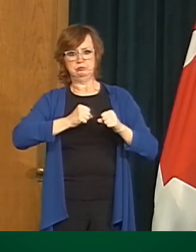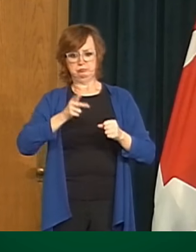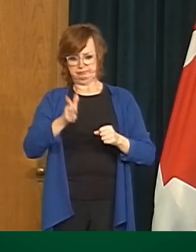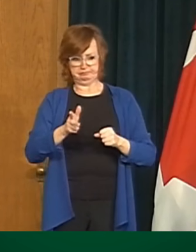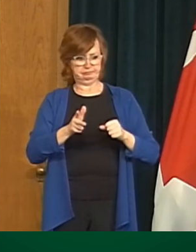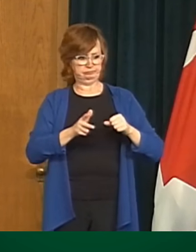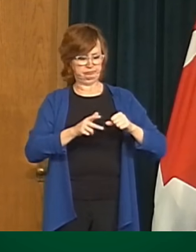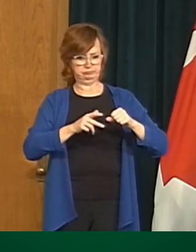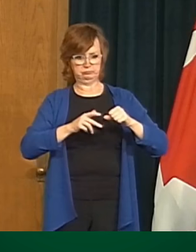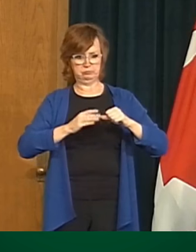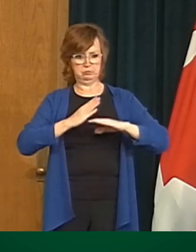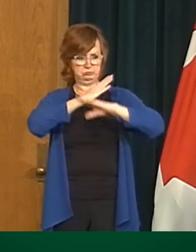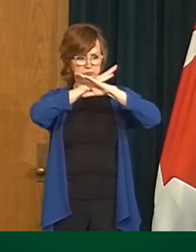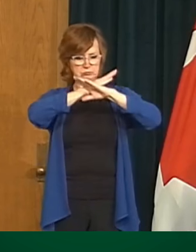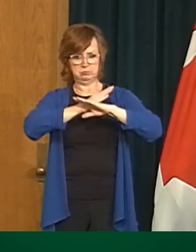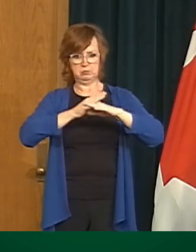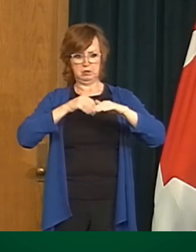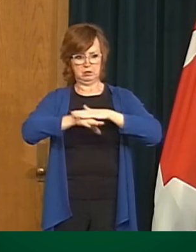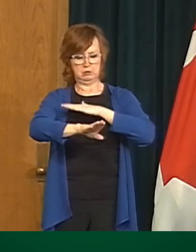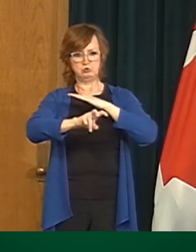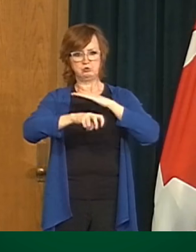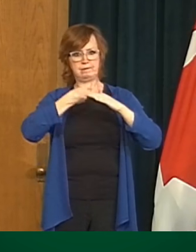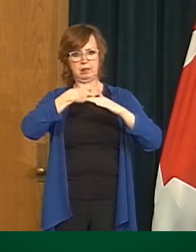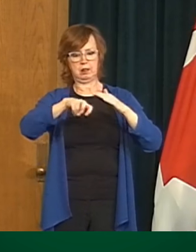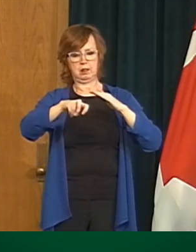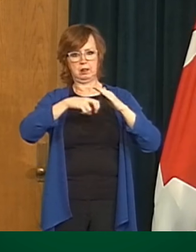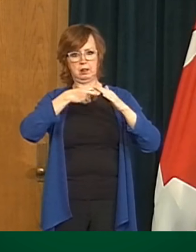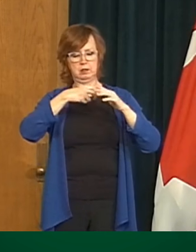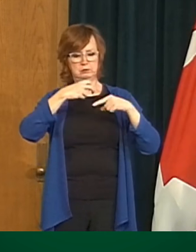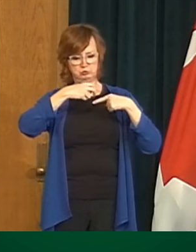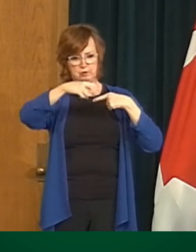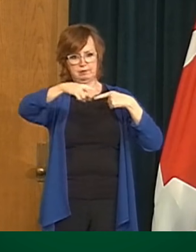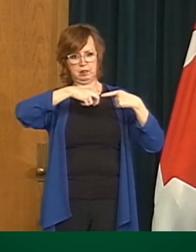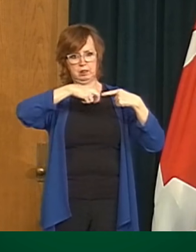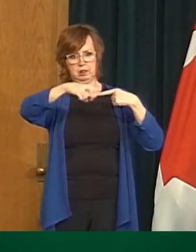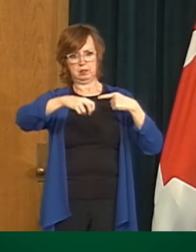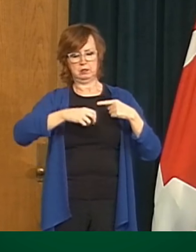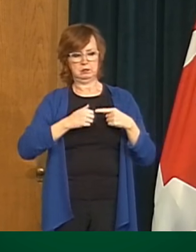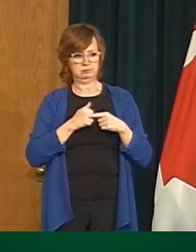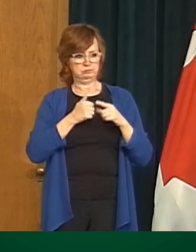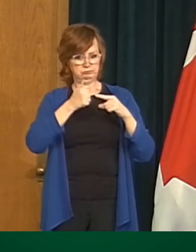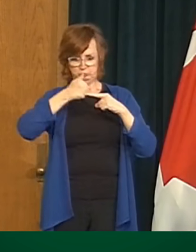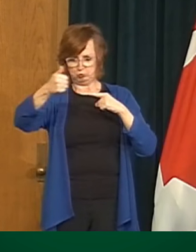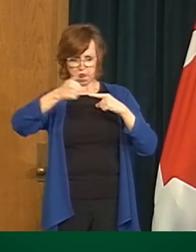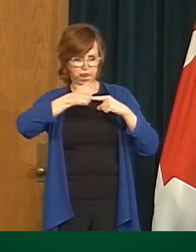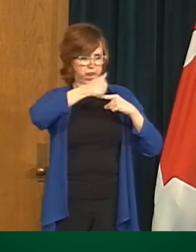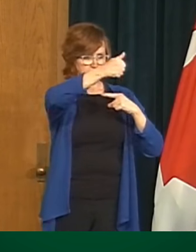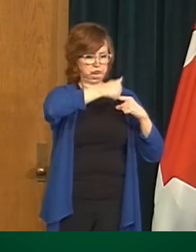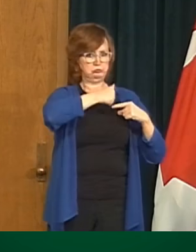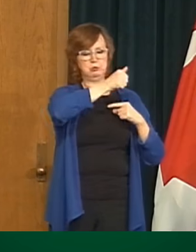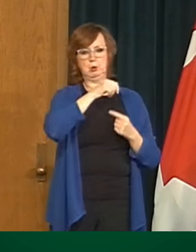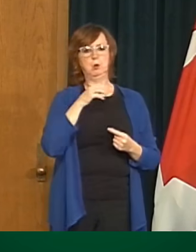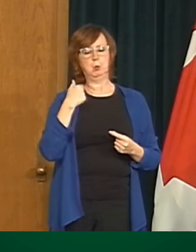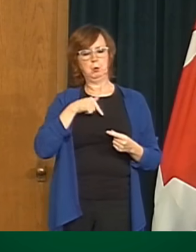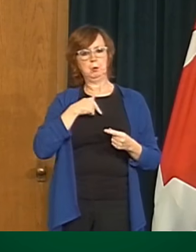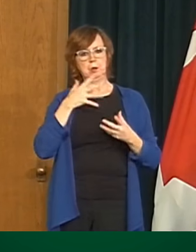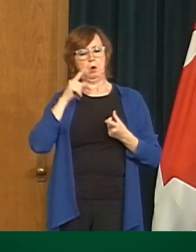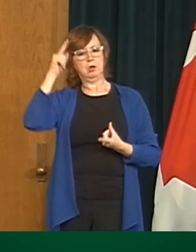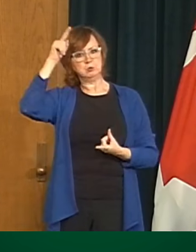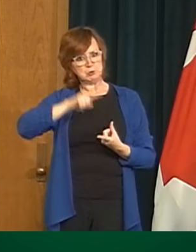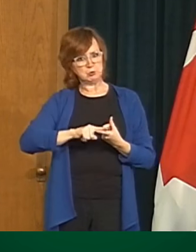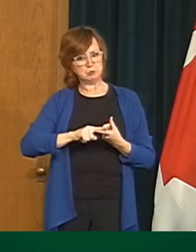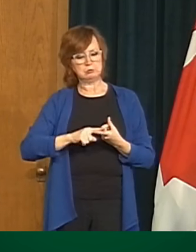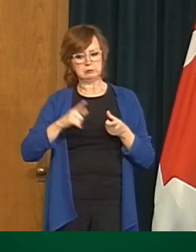and out of the northwest, as well as travel between communities in the northwest. And so what we're trying to do is to keep the spread of this virus